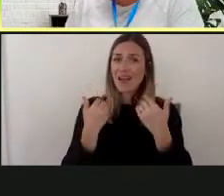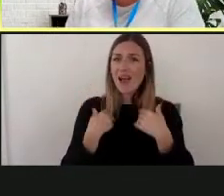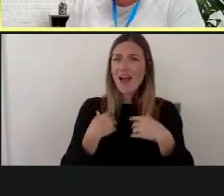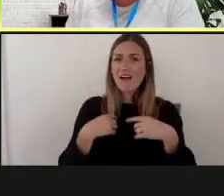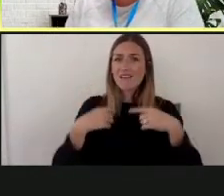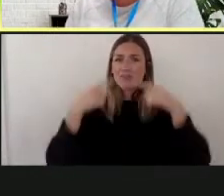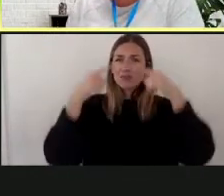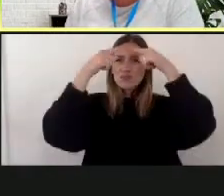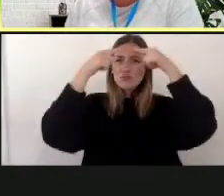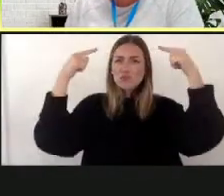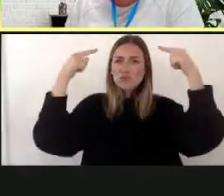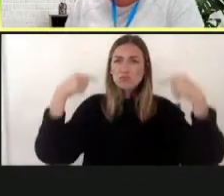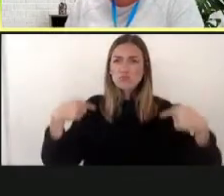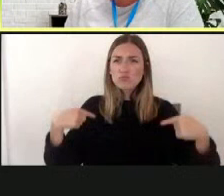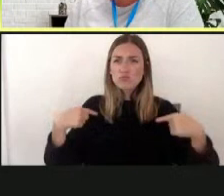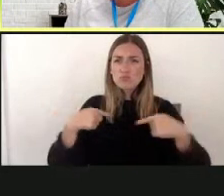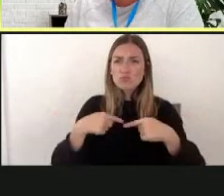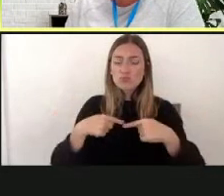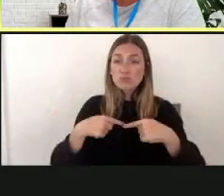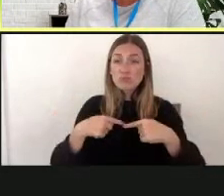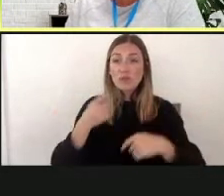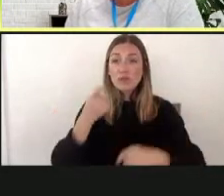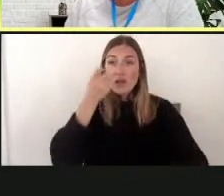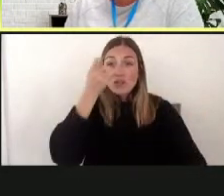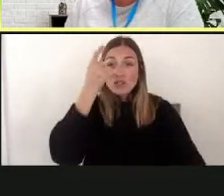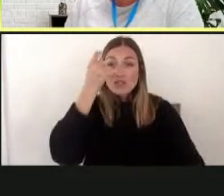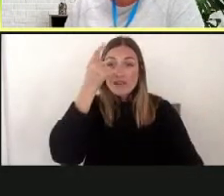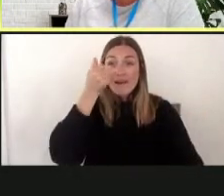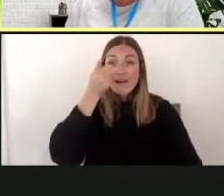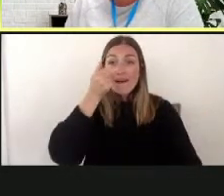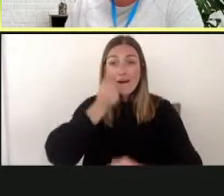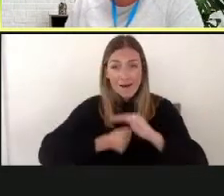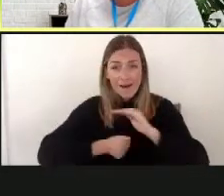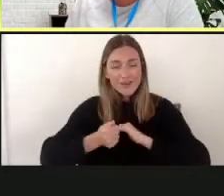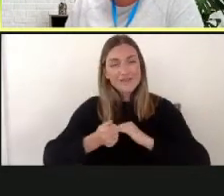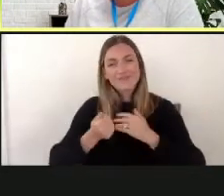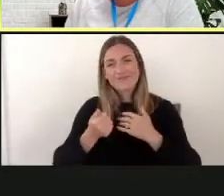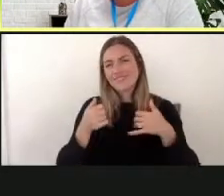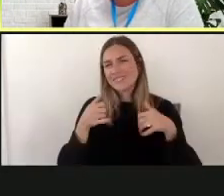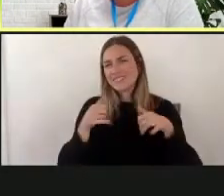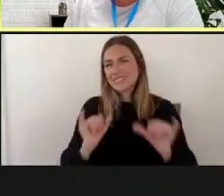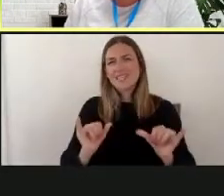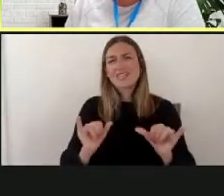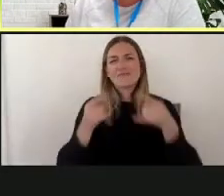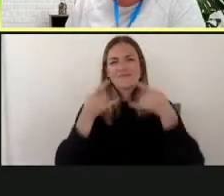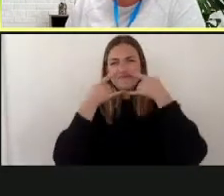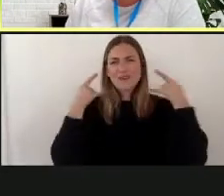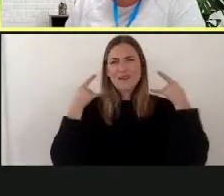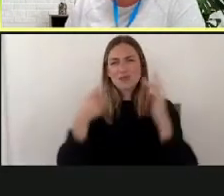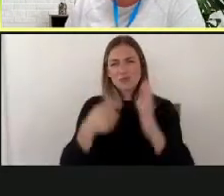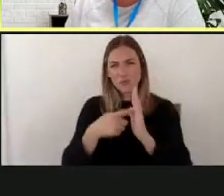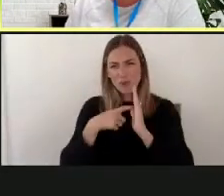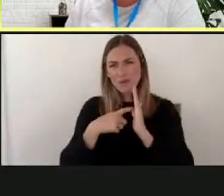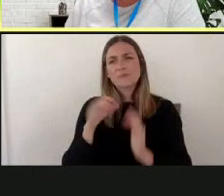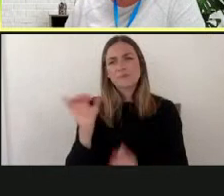is great, but under that face shield, you still should wear a mask as well.